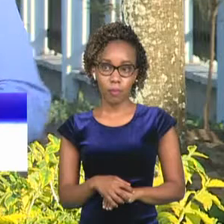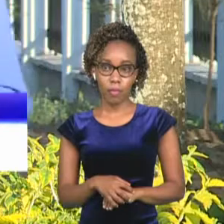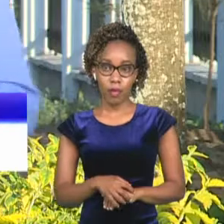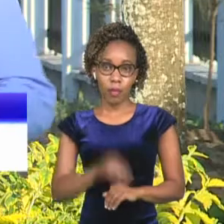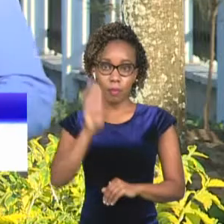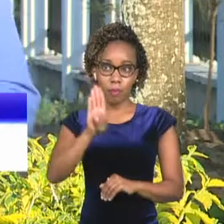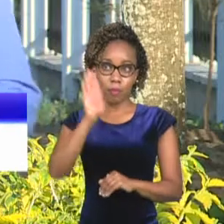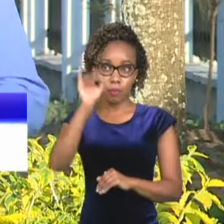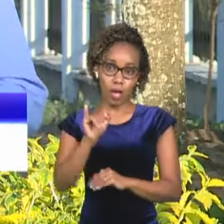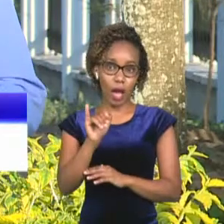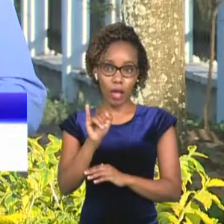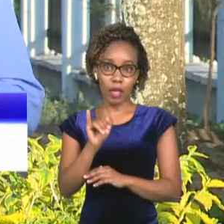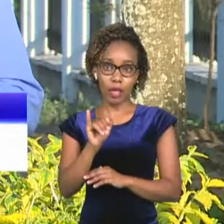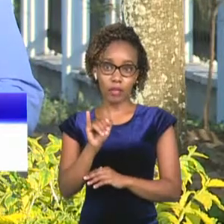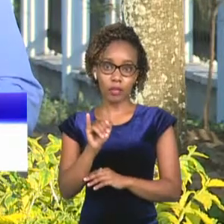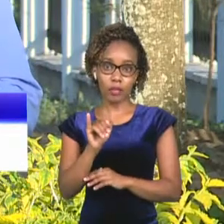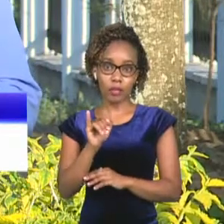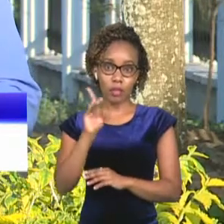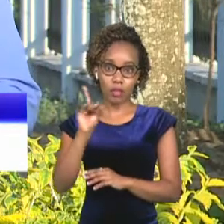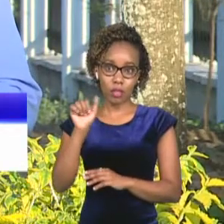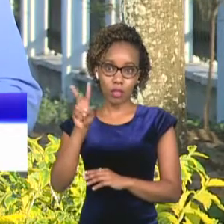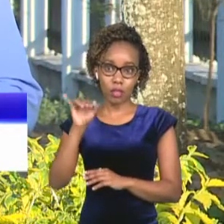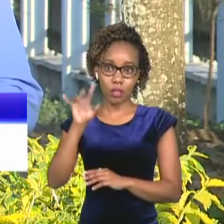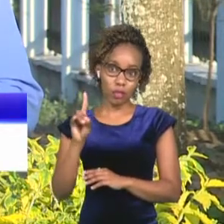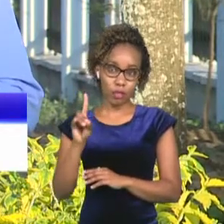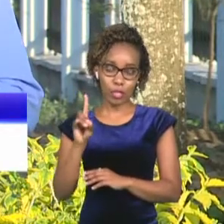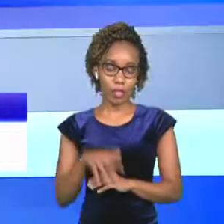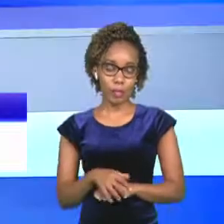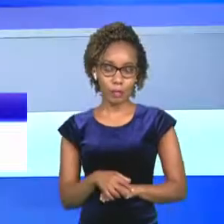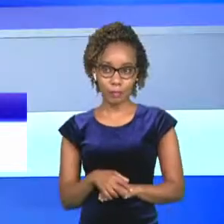BBI here on Switch TV, I'm David Kagina.